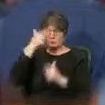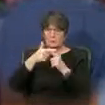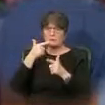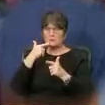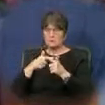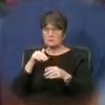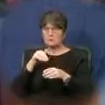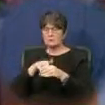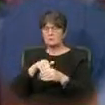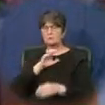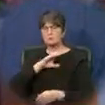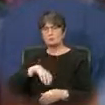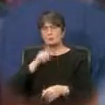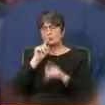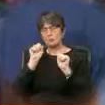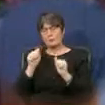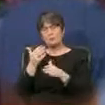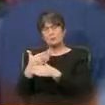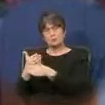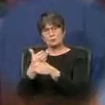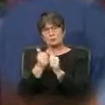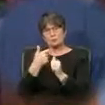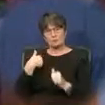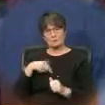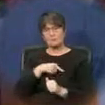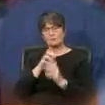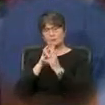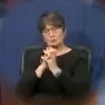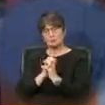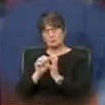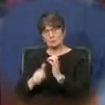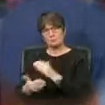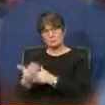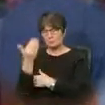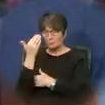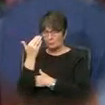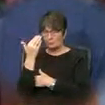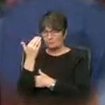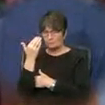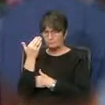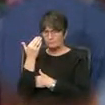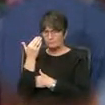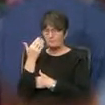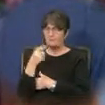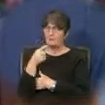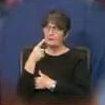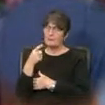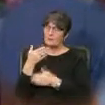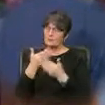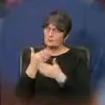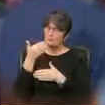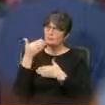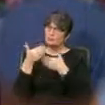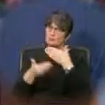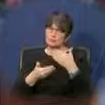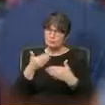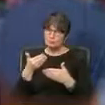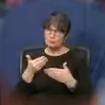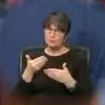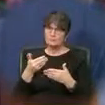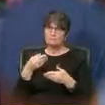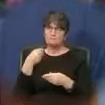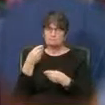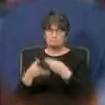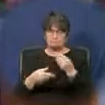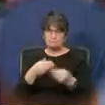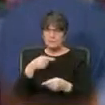sisters in Christ were able to share with us in worship this morning. It is through the generosity, public